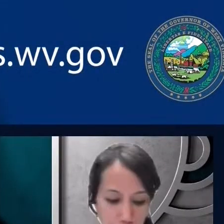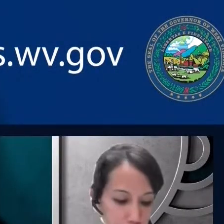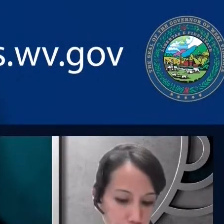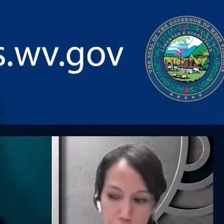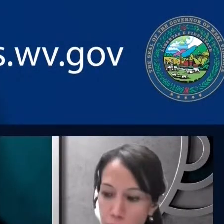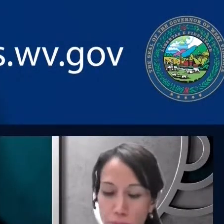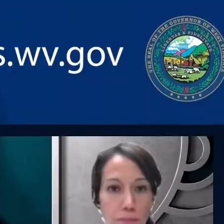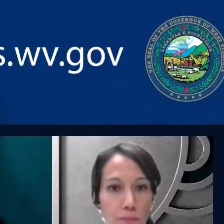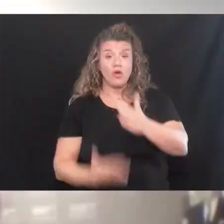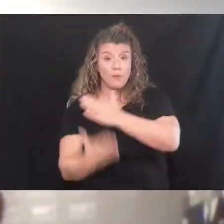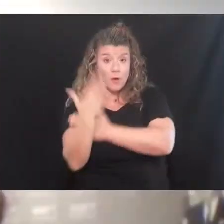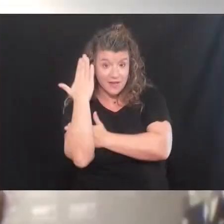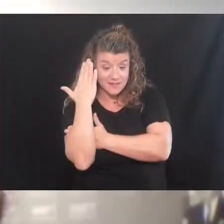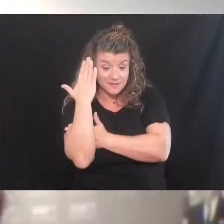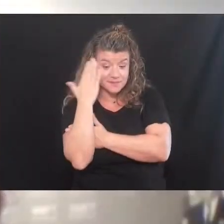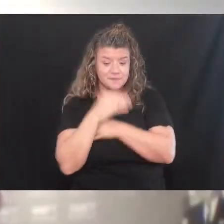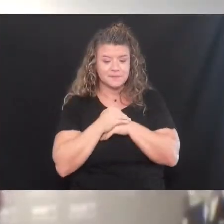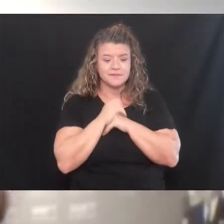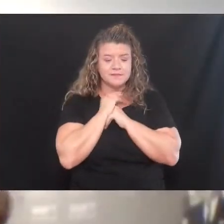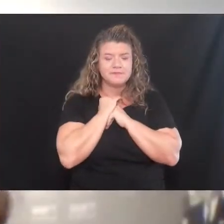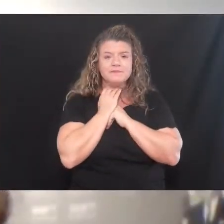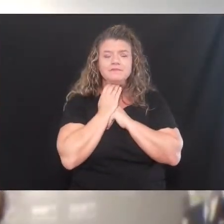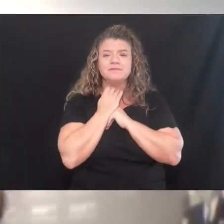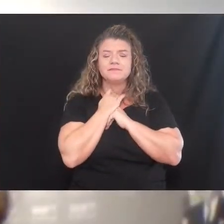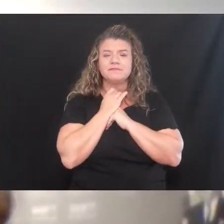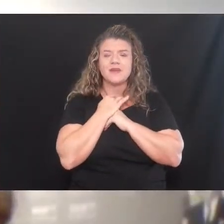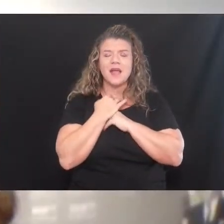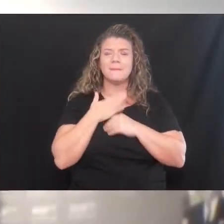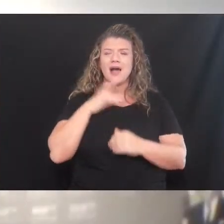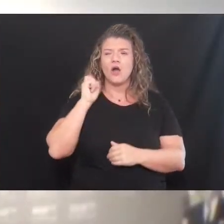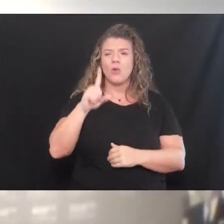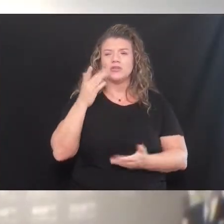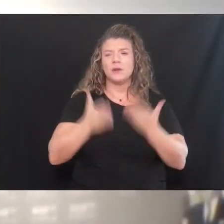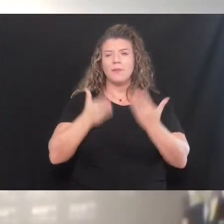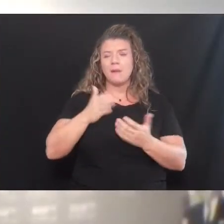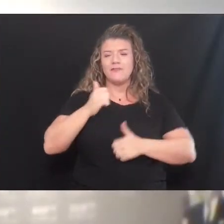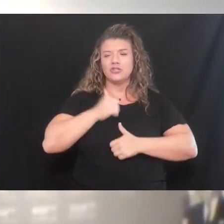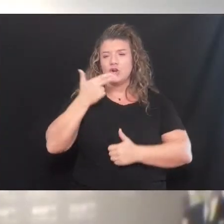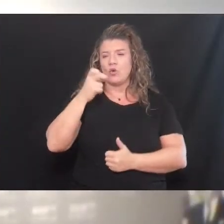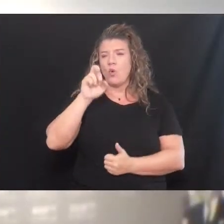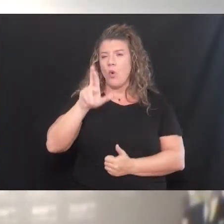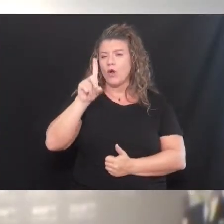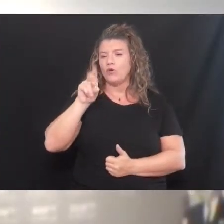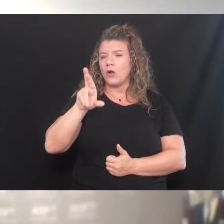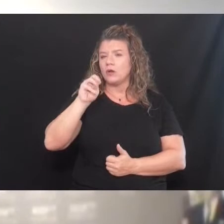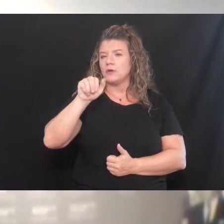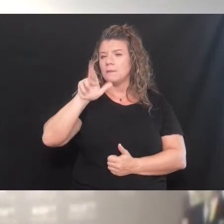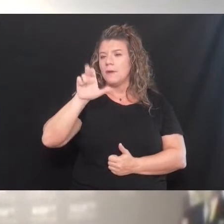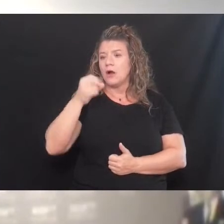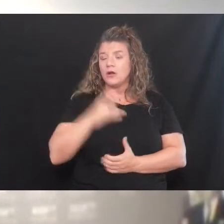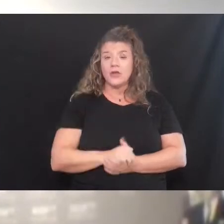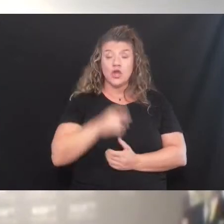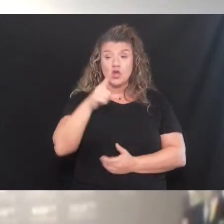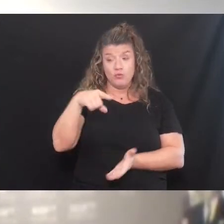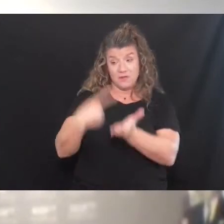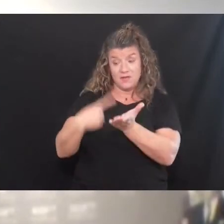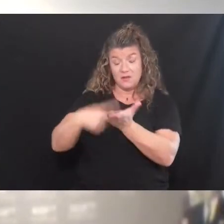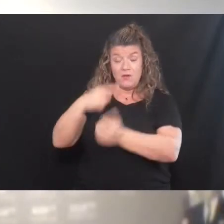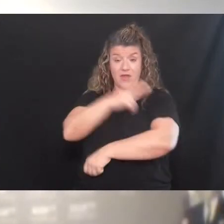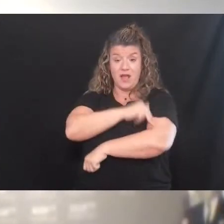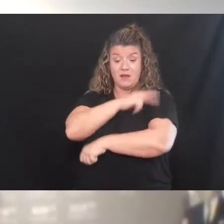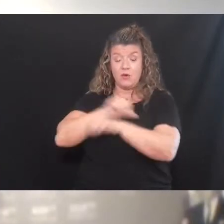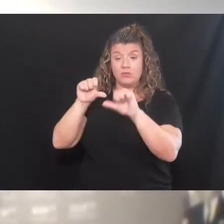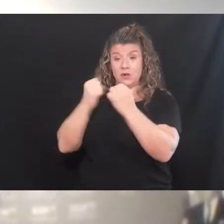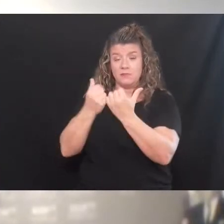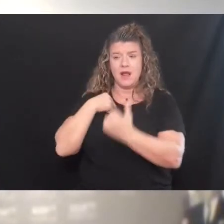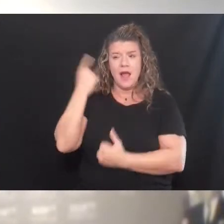Good morning, Kelsey Soto, WSAZ. This is probably for Dr. Marsh or retired General Hoyer. You guys have been in talks with the Hospital Association. I'm